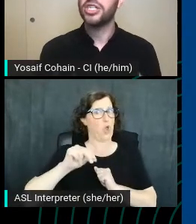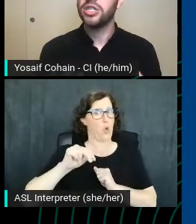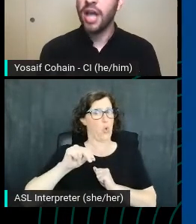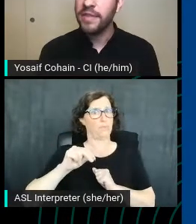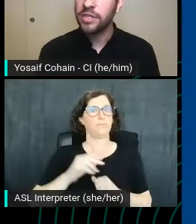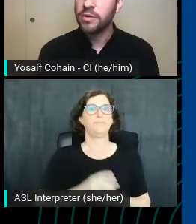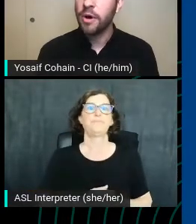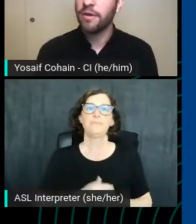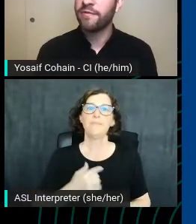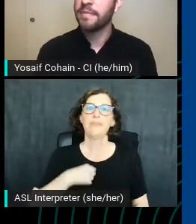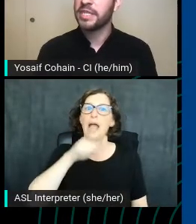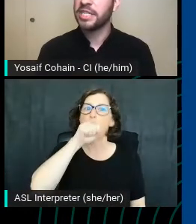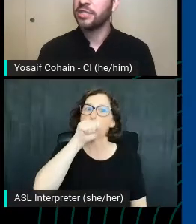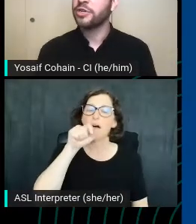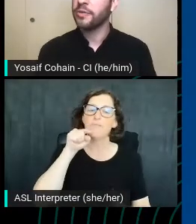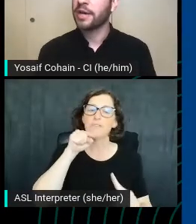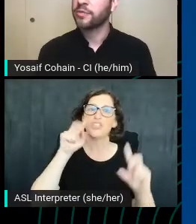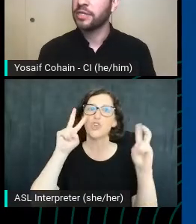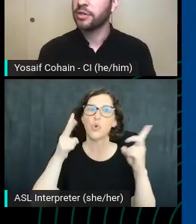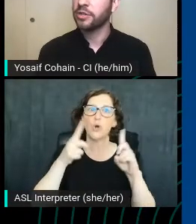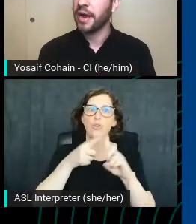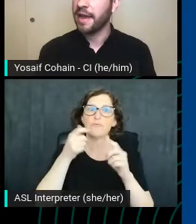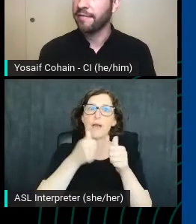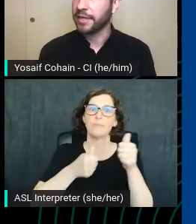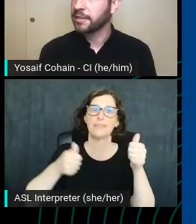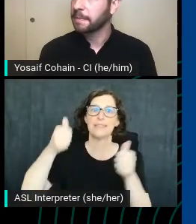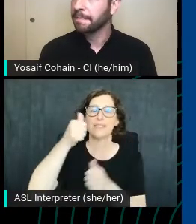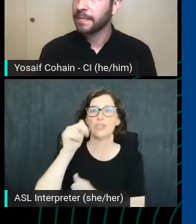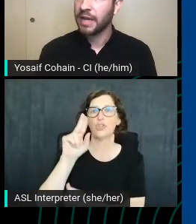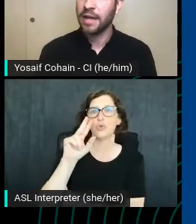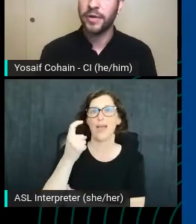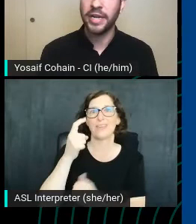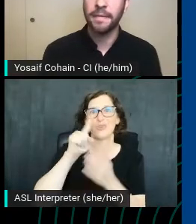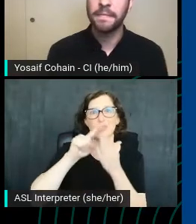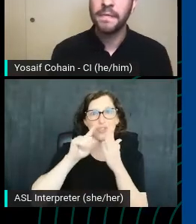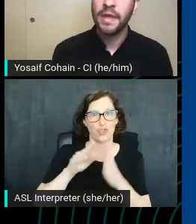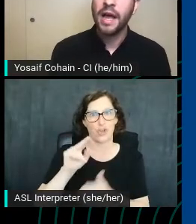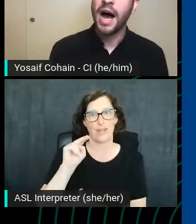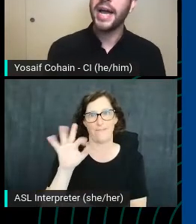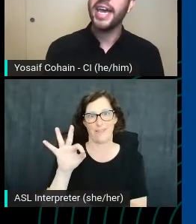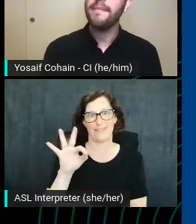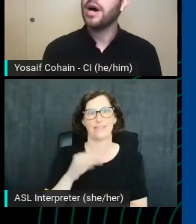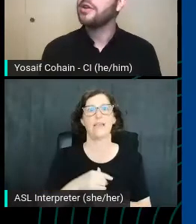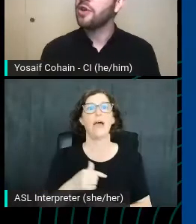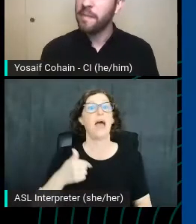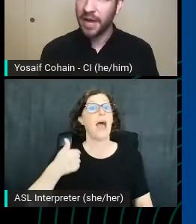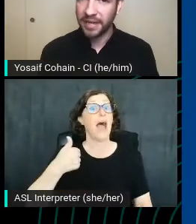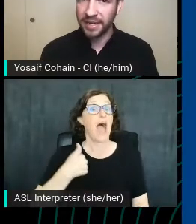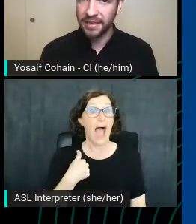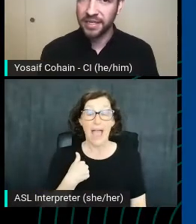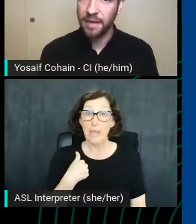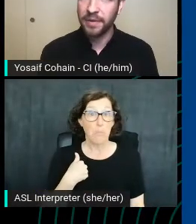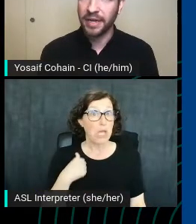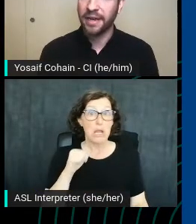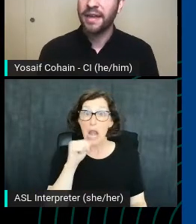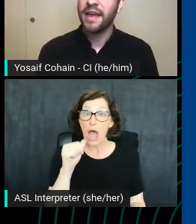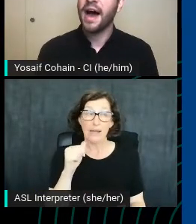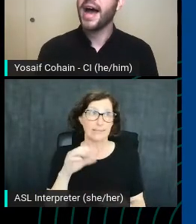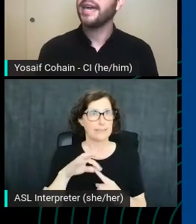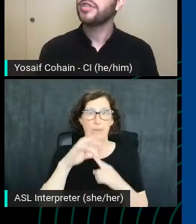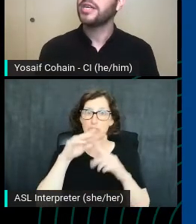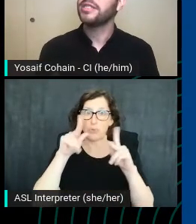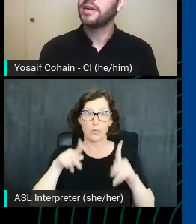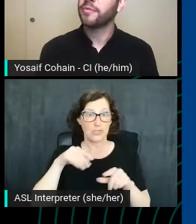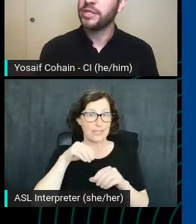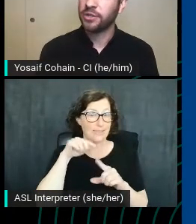And I just love this quote from the senior UX researcher at Netflix. I'll read it. "I am a nobody in this company.